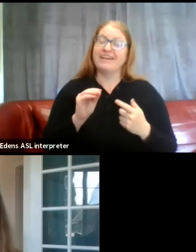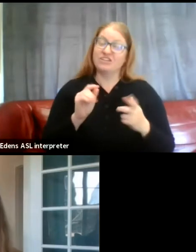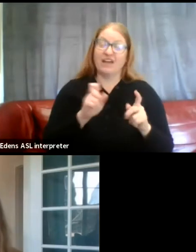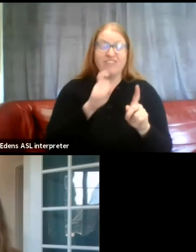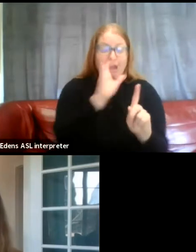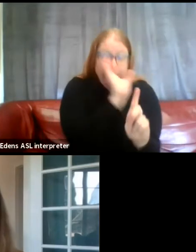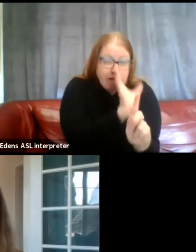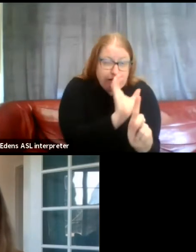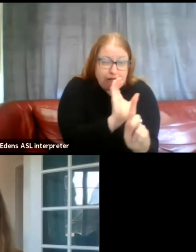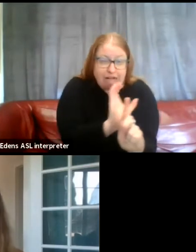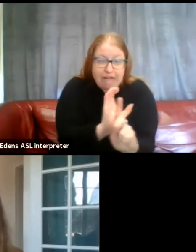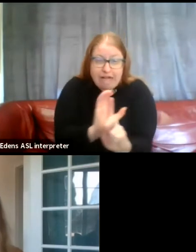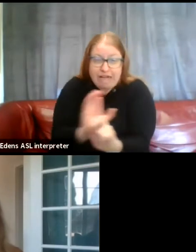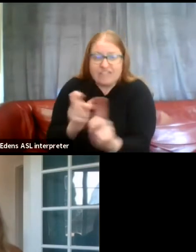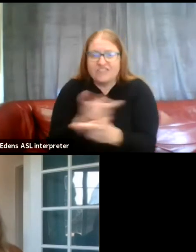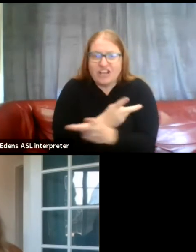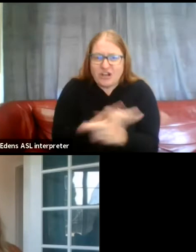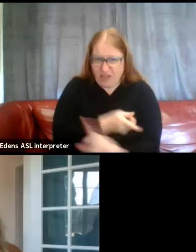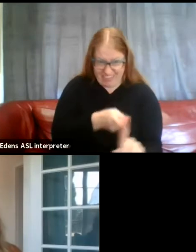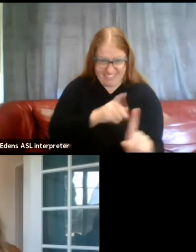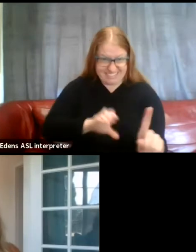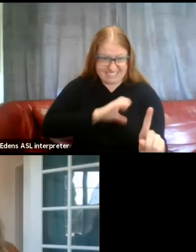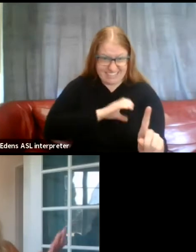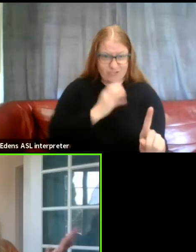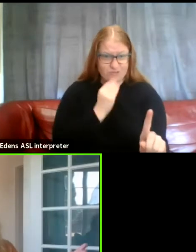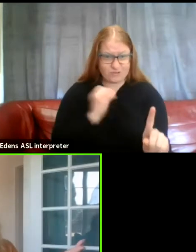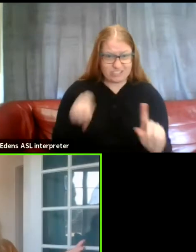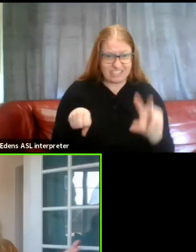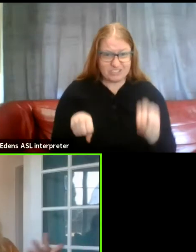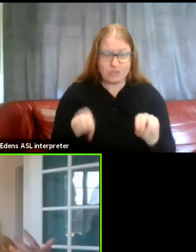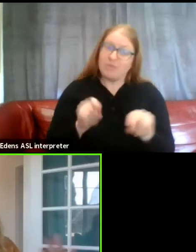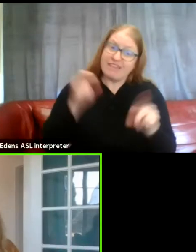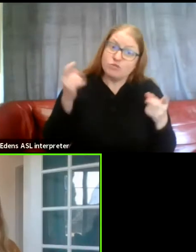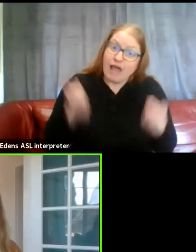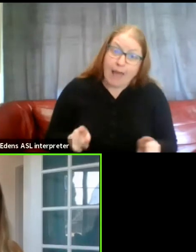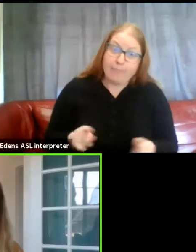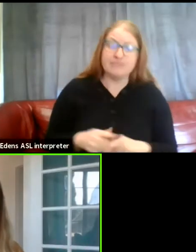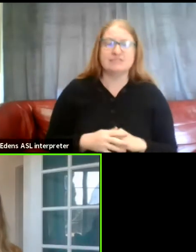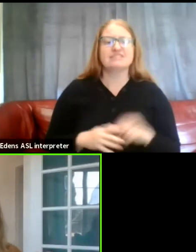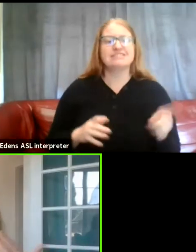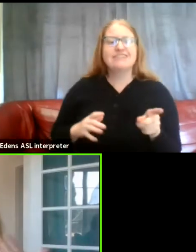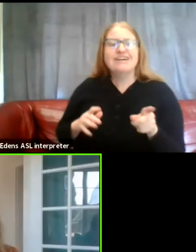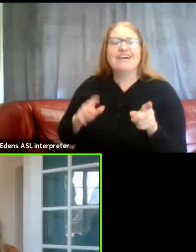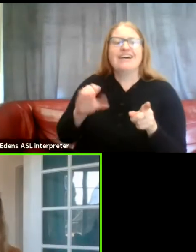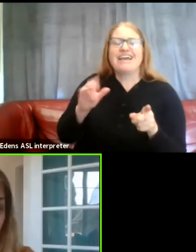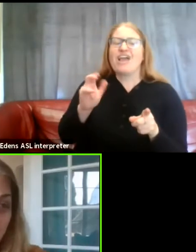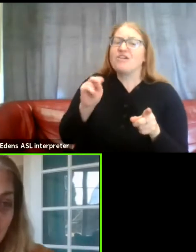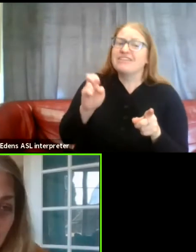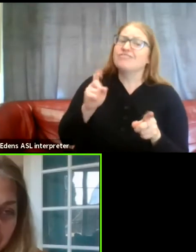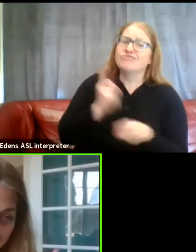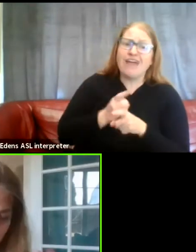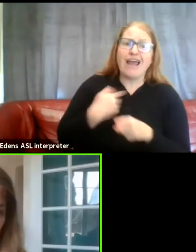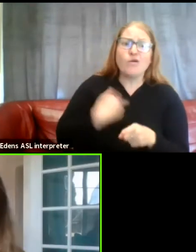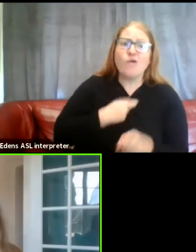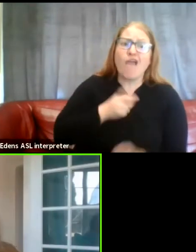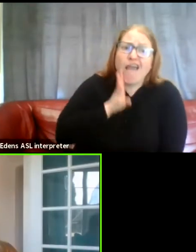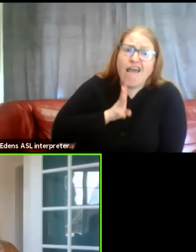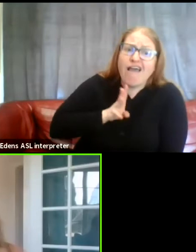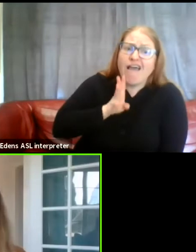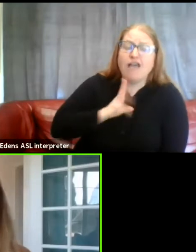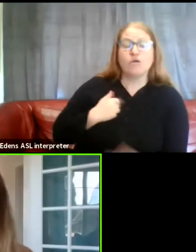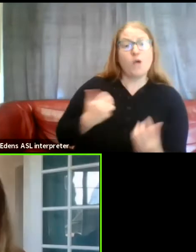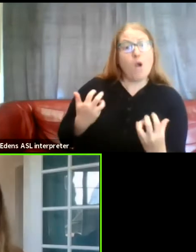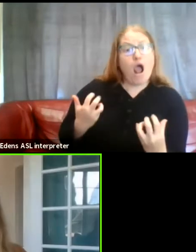but that's what you get when you don't have a lot of people on TV. That's how starved we are. And for our generation where we were, that was literally